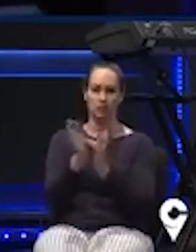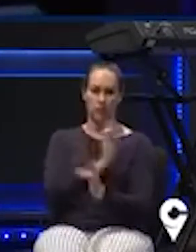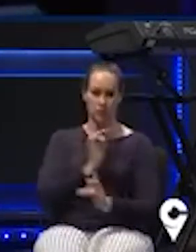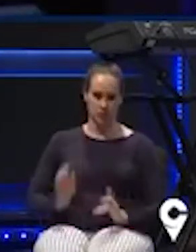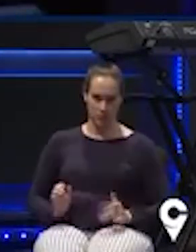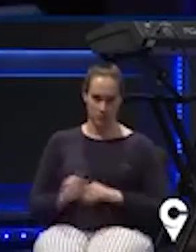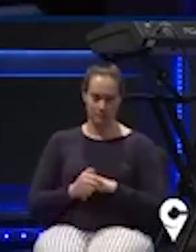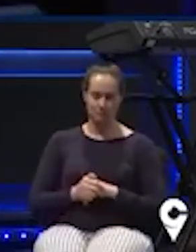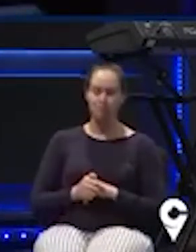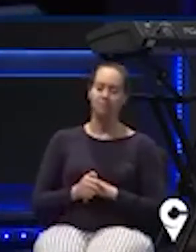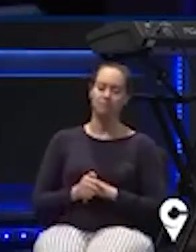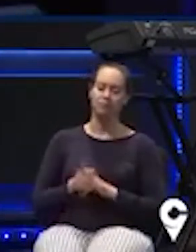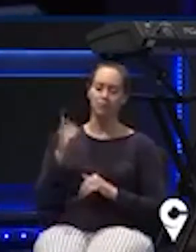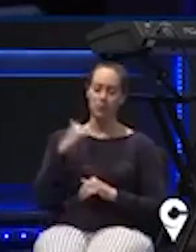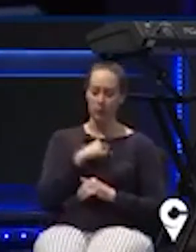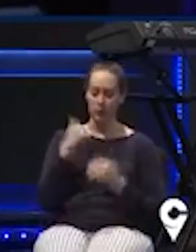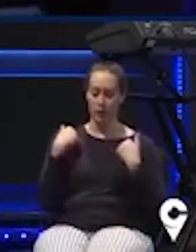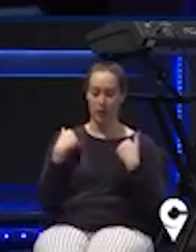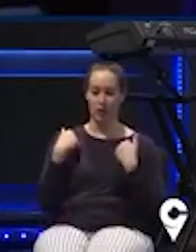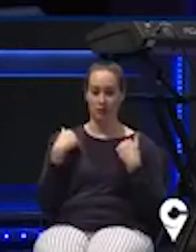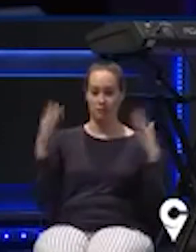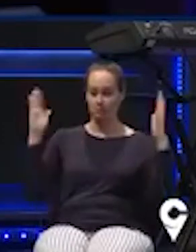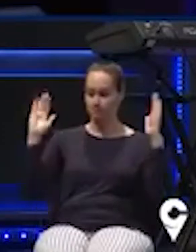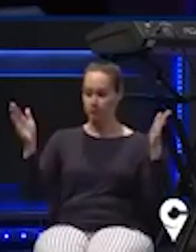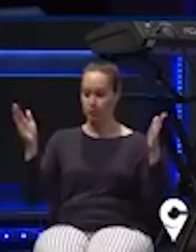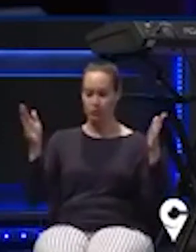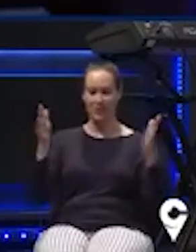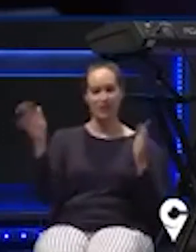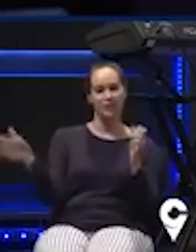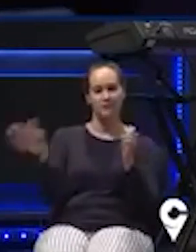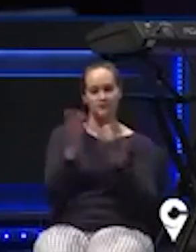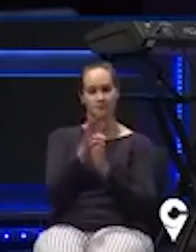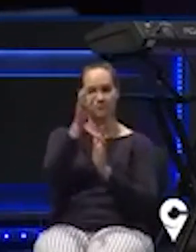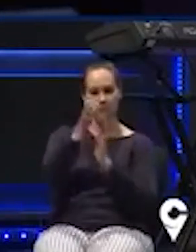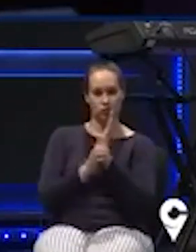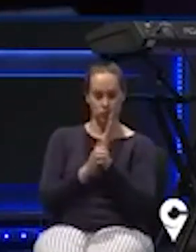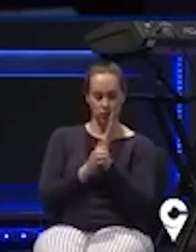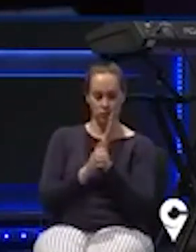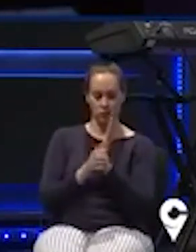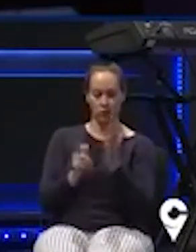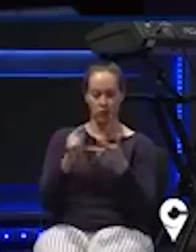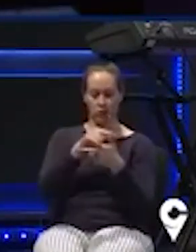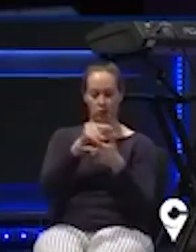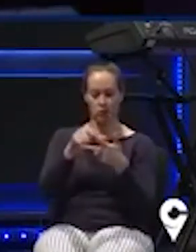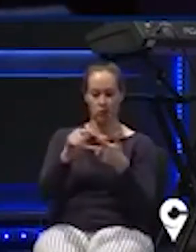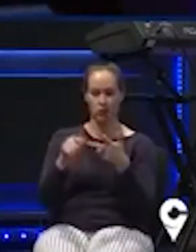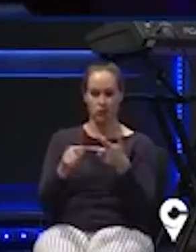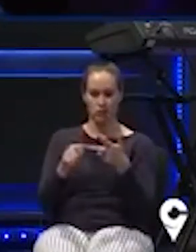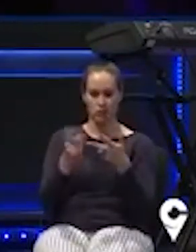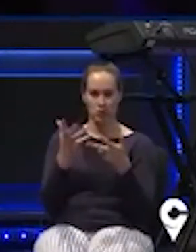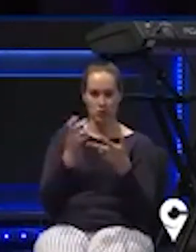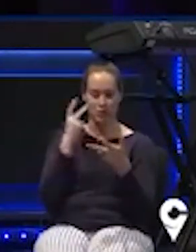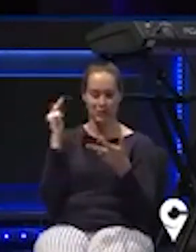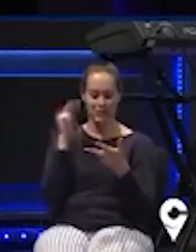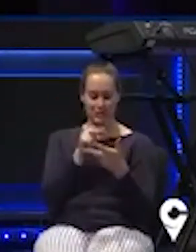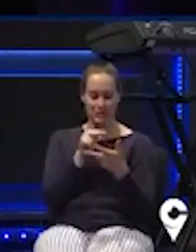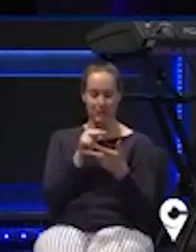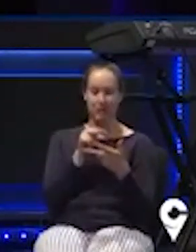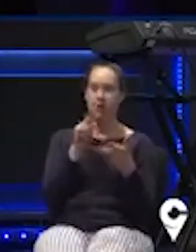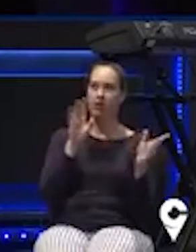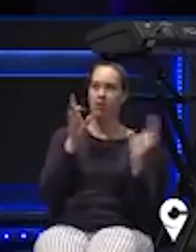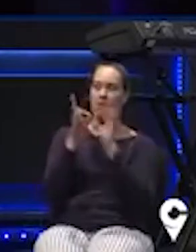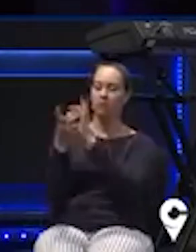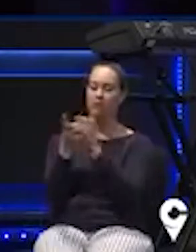perfect bookends that we can put things together, and throughout this chapter, there are three things I want us to look at this morning, basically revolving all around Jesus,